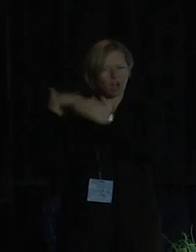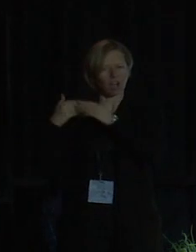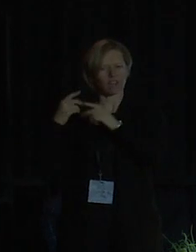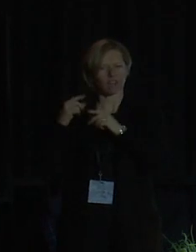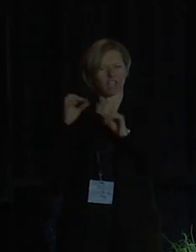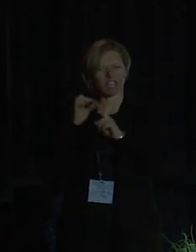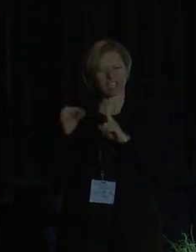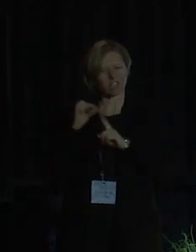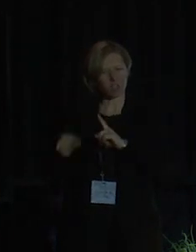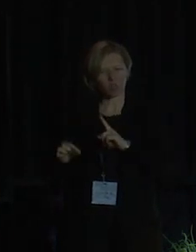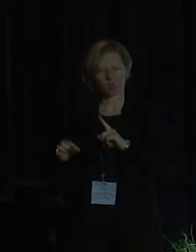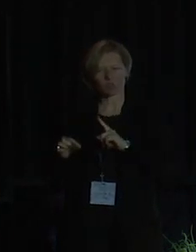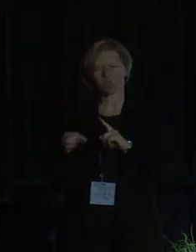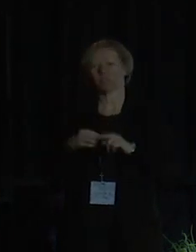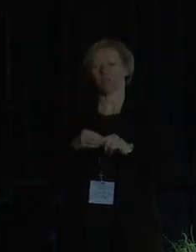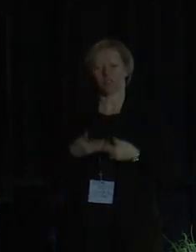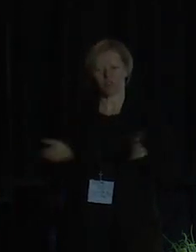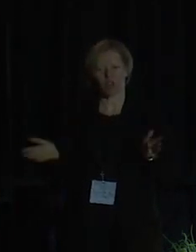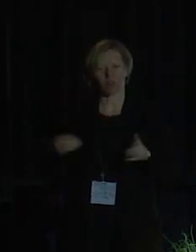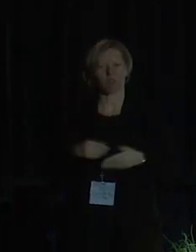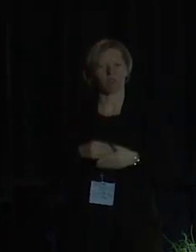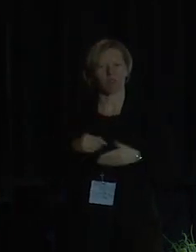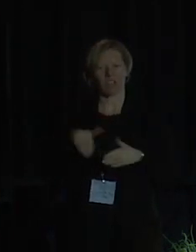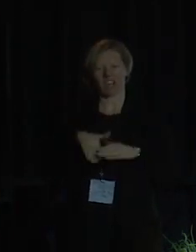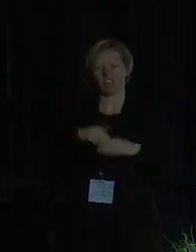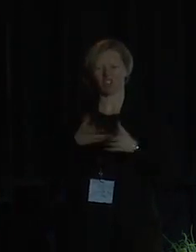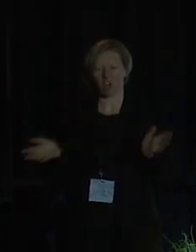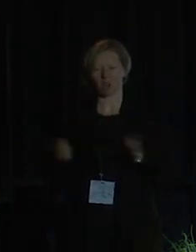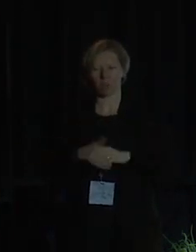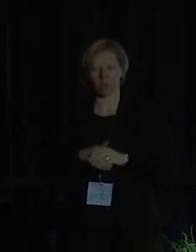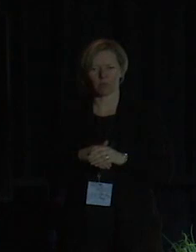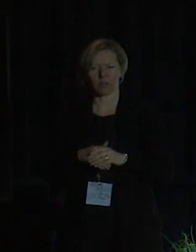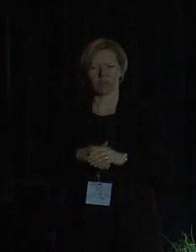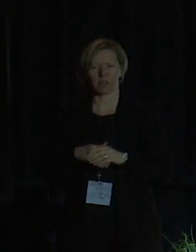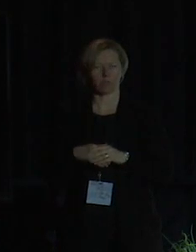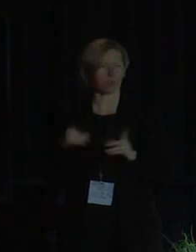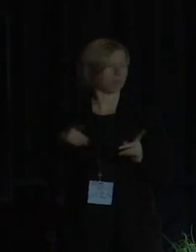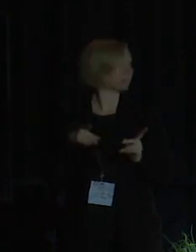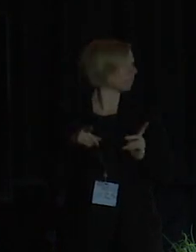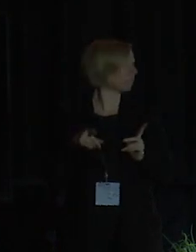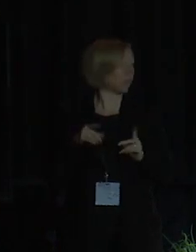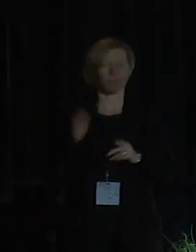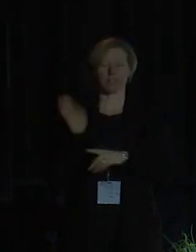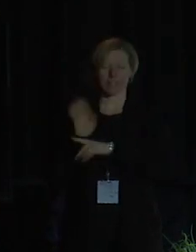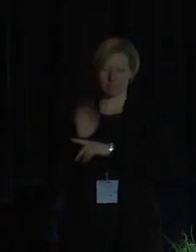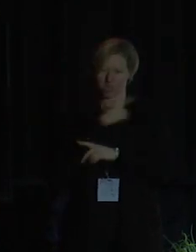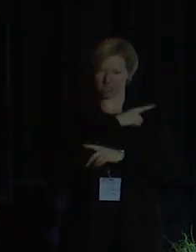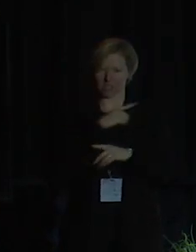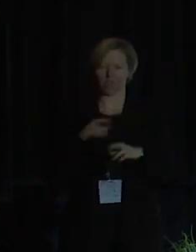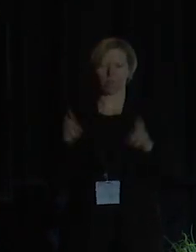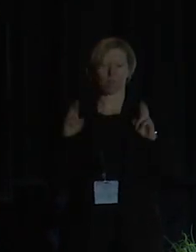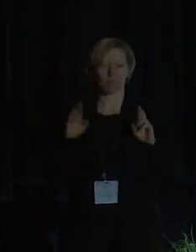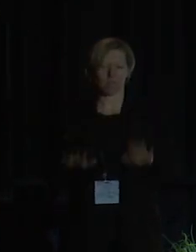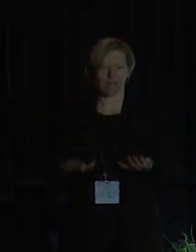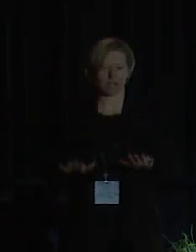all disorientatingly broadcast throughout the show through a massive 360 sound system. I should say all of the images come from Promised Land, which